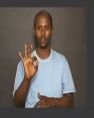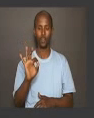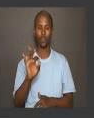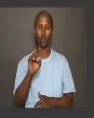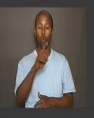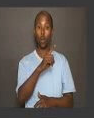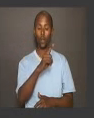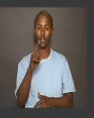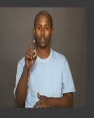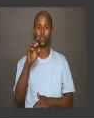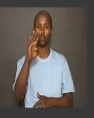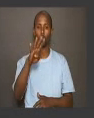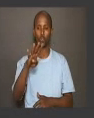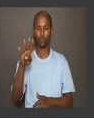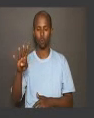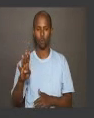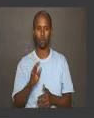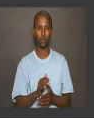89,